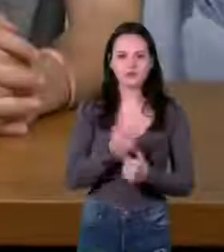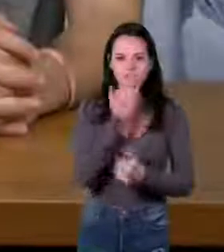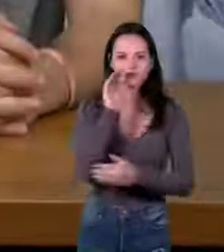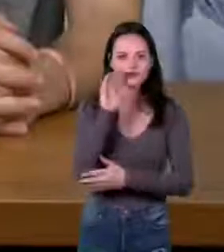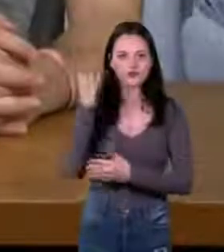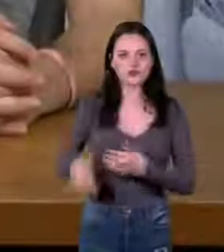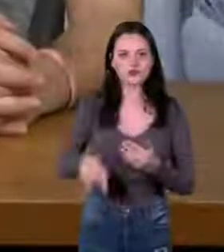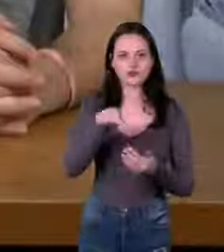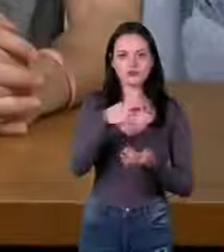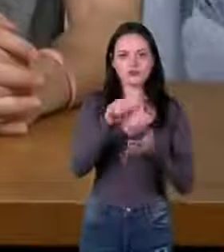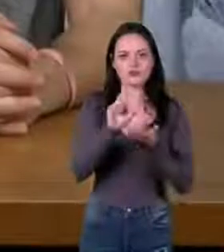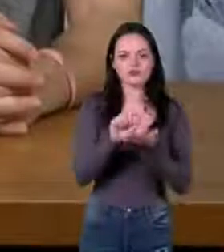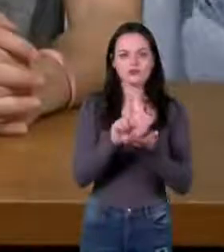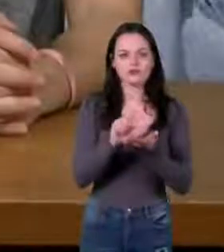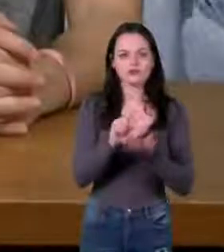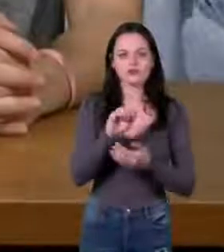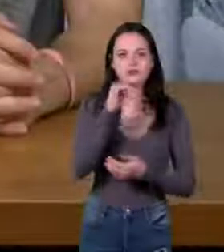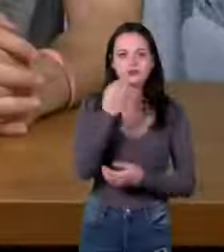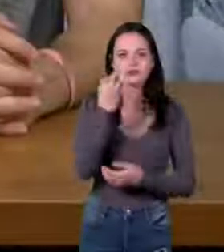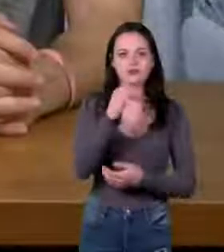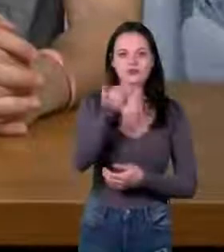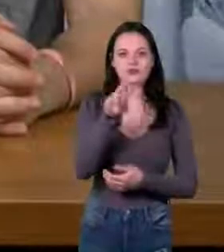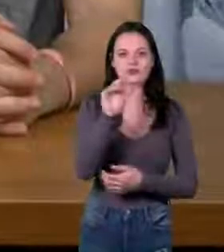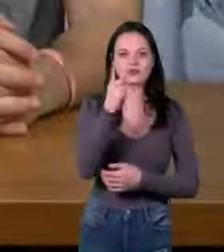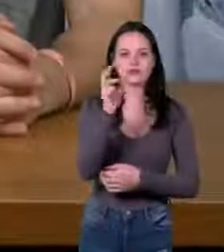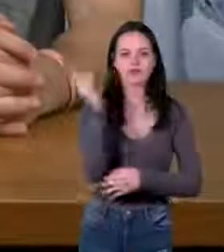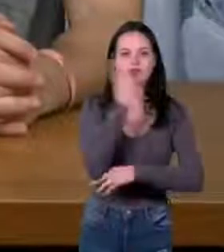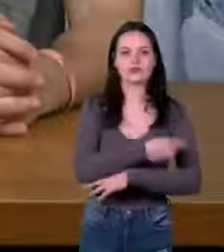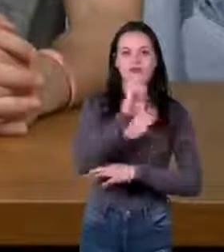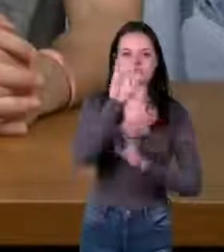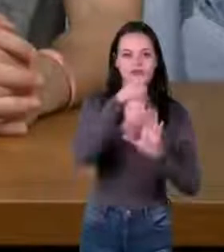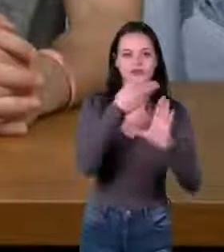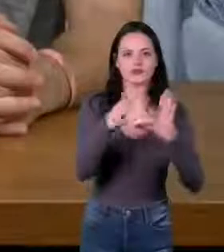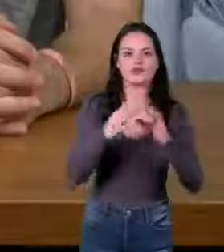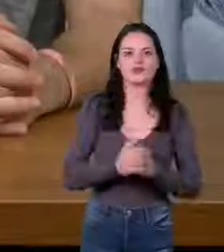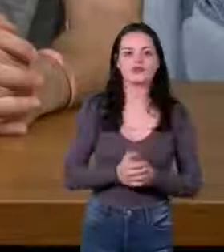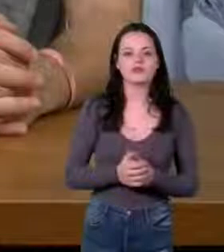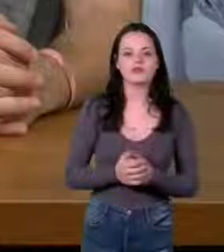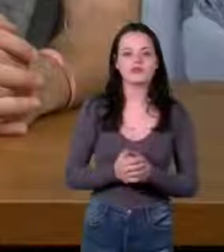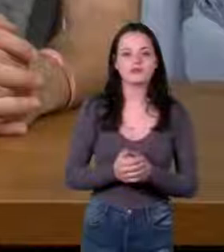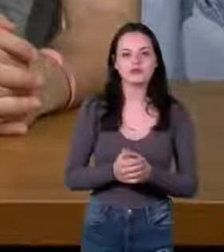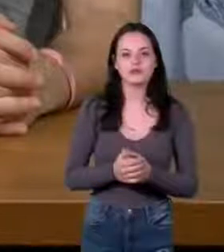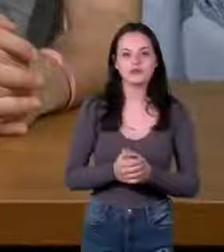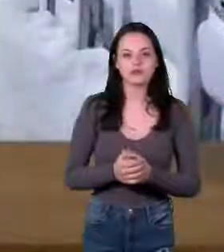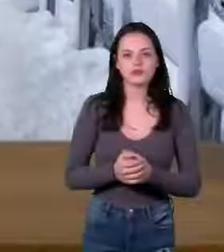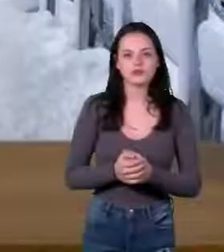Good afternoon and welcome to PMN on Parkland TV. It's Friday, January 19th, day 6 in the NAIA schedule. I'm Dan Pryor. And I'm Devin